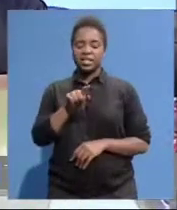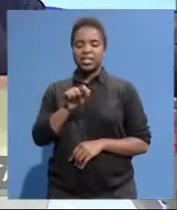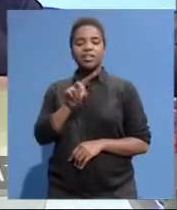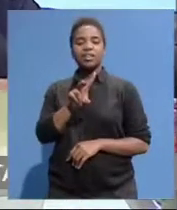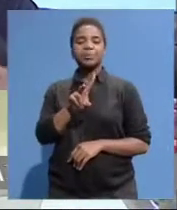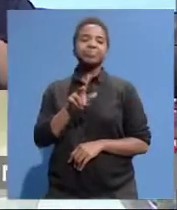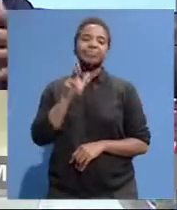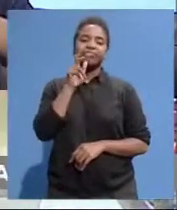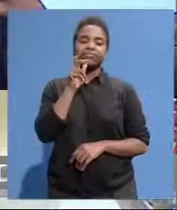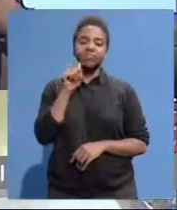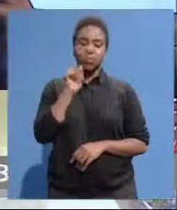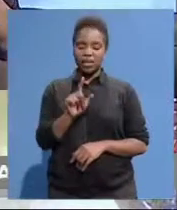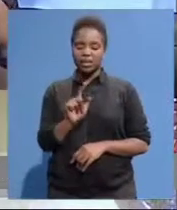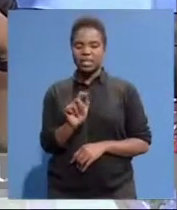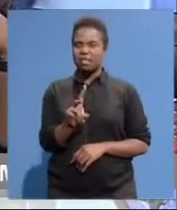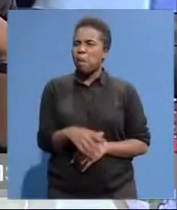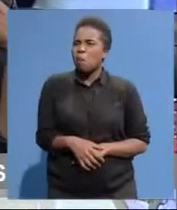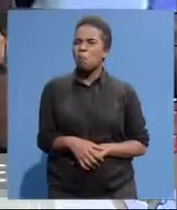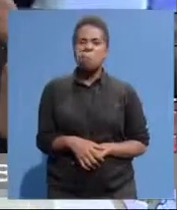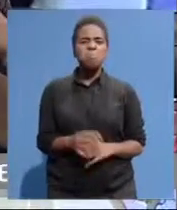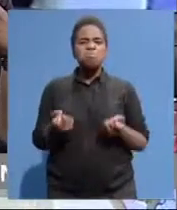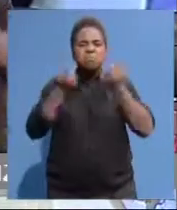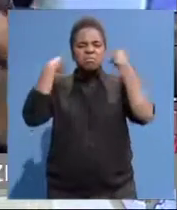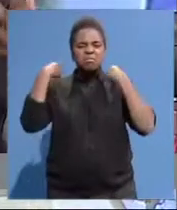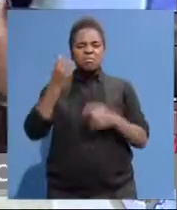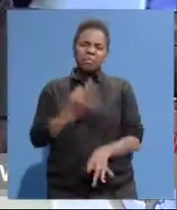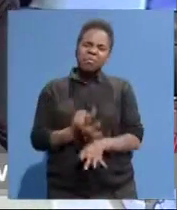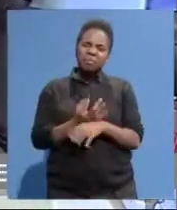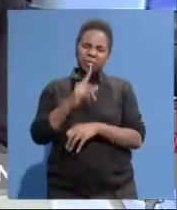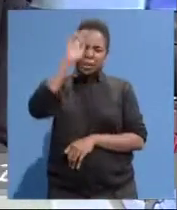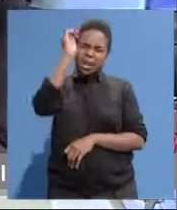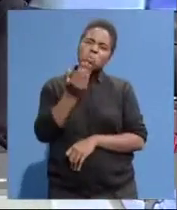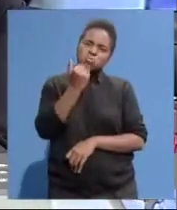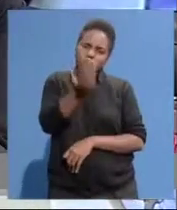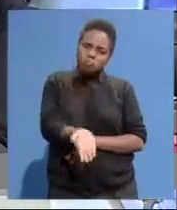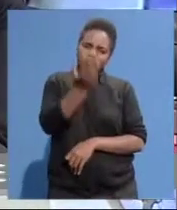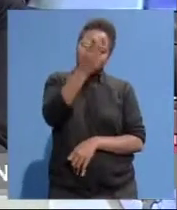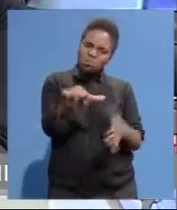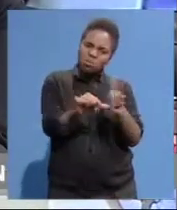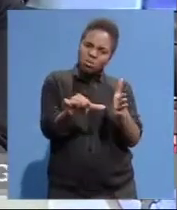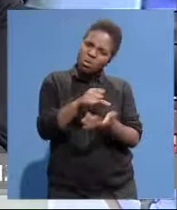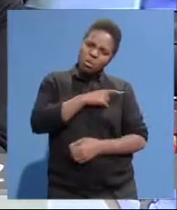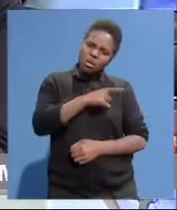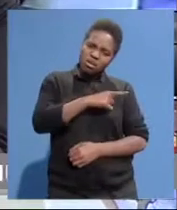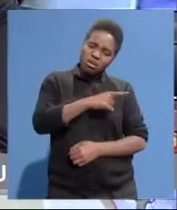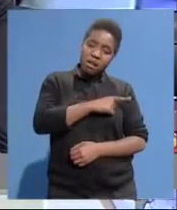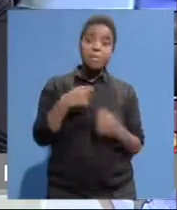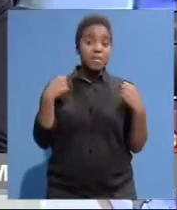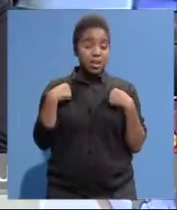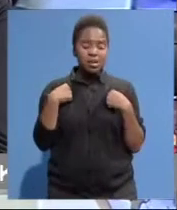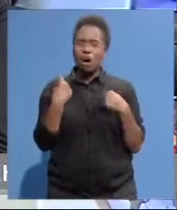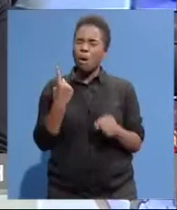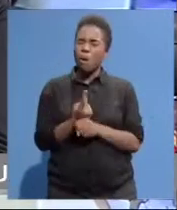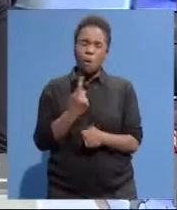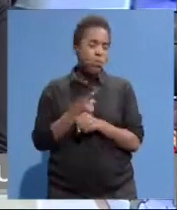speaking about how when they were young, they didn't quite understand Utata Kanye Kanye Ngubani and the role that he played. And for me, it's so different. I've always been